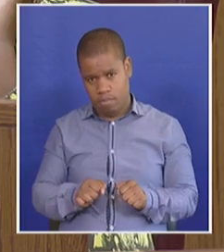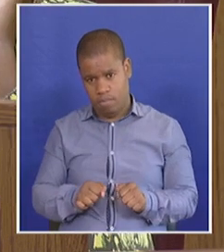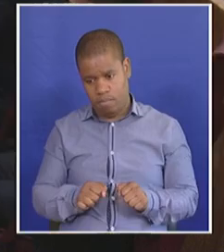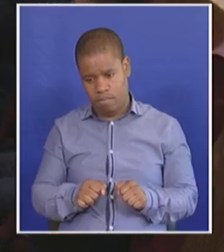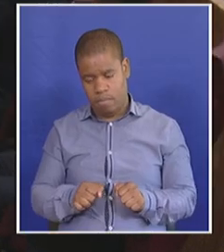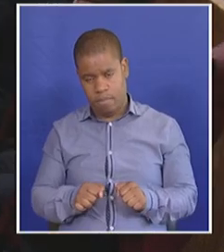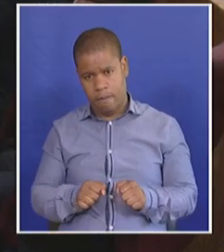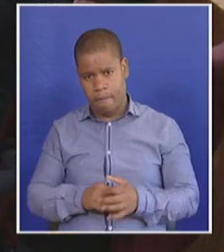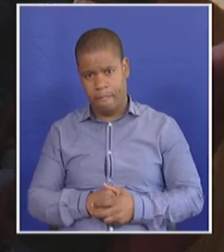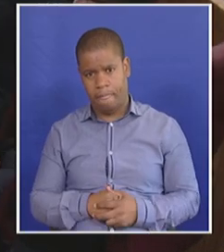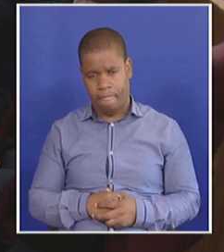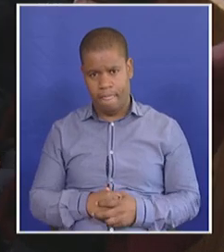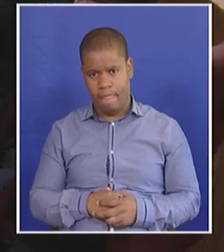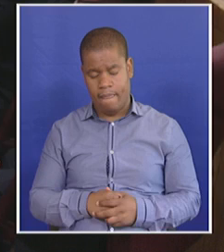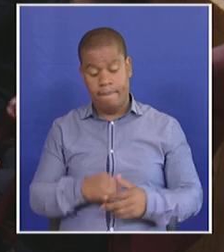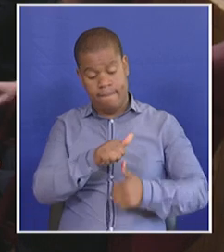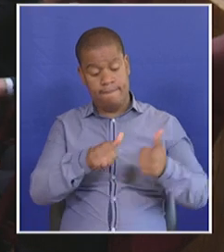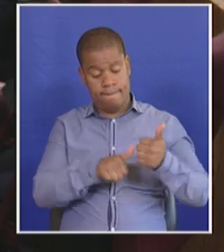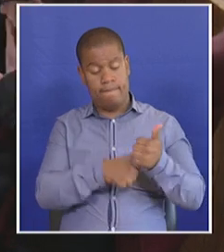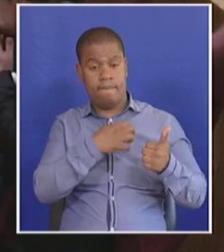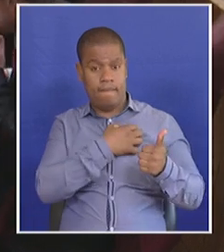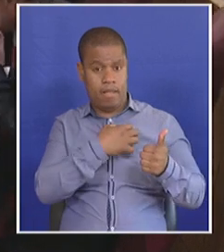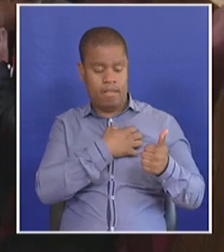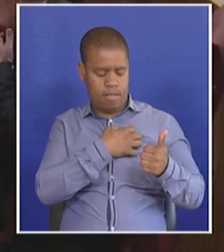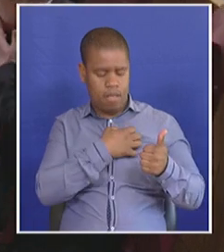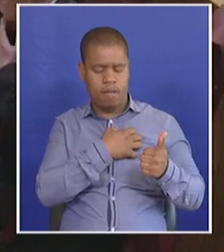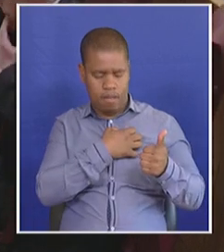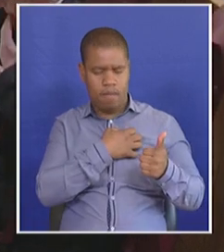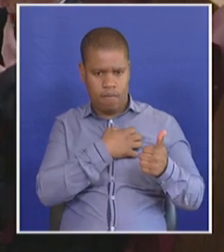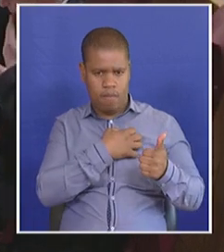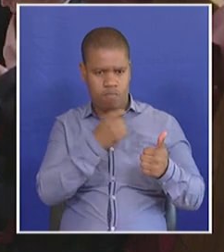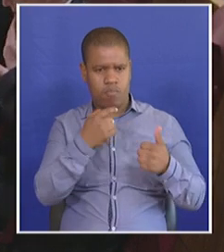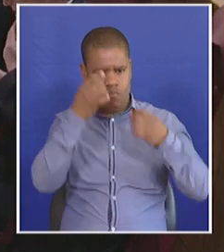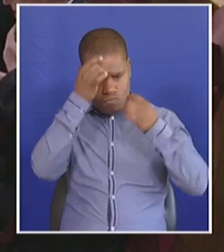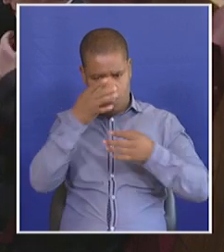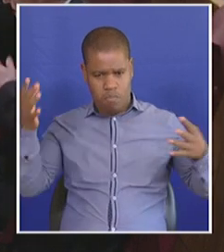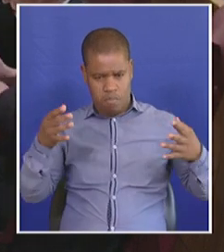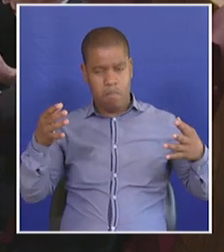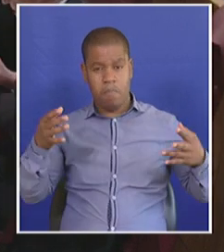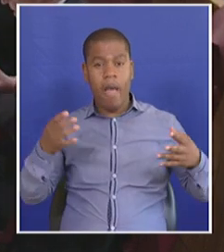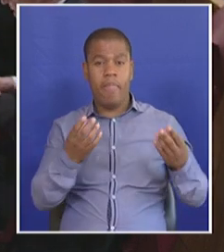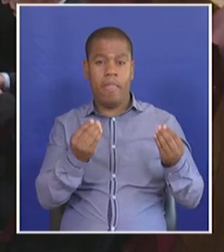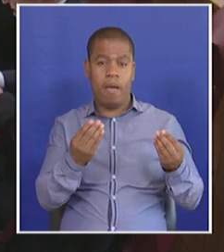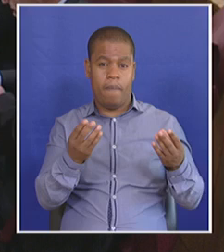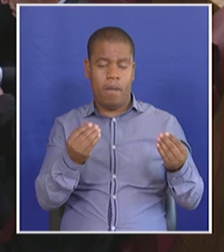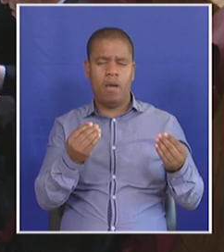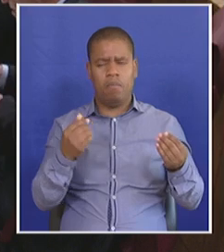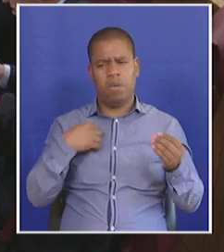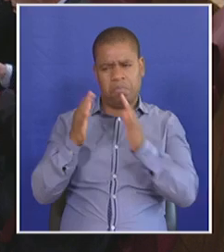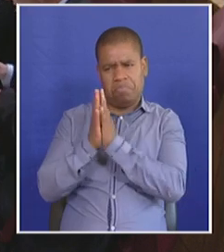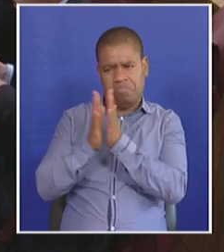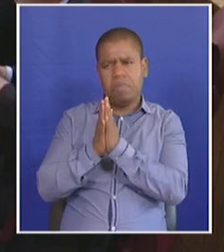The number that the Deputy Minister referred to, I was just wondering if he can give us clarity whether that